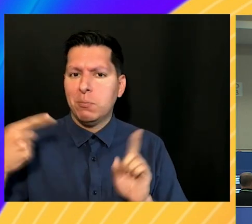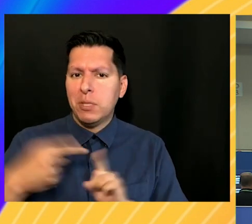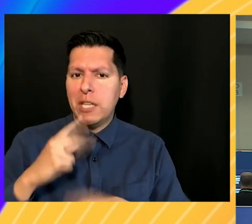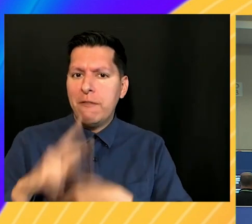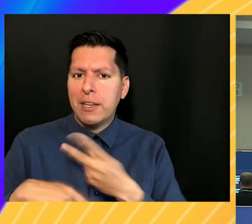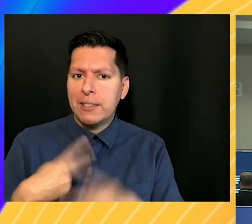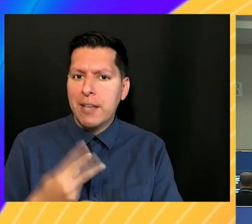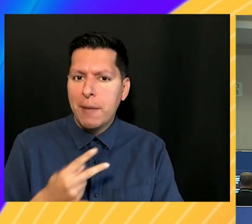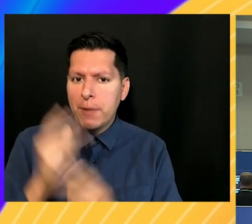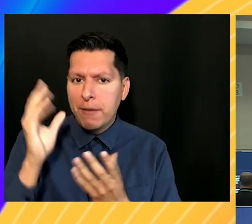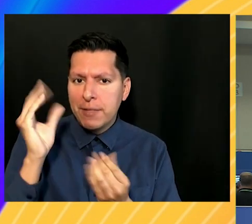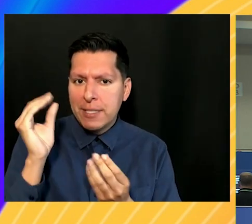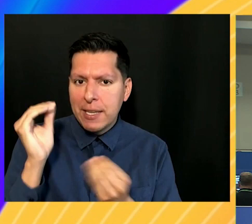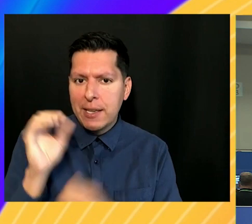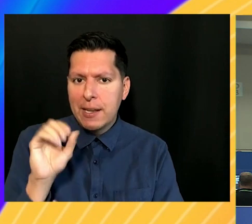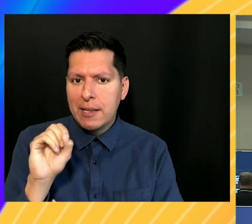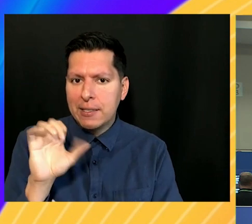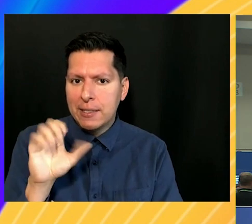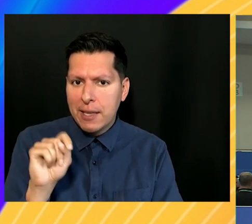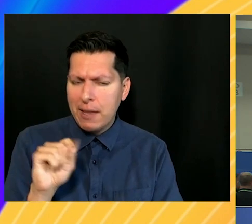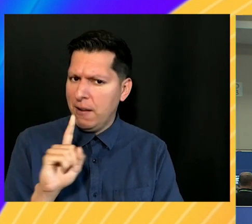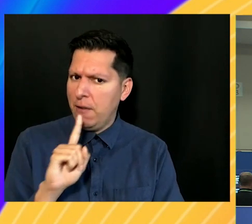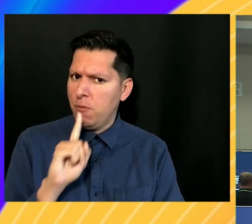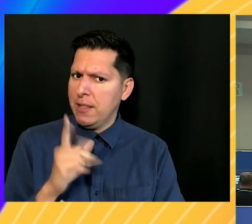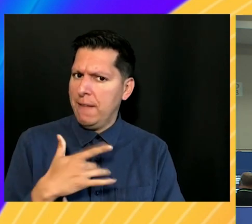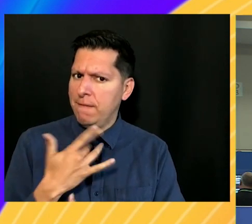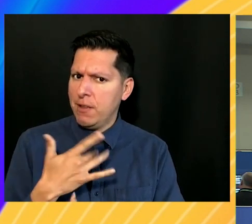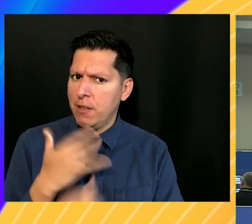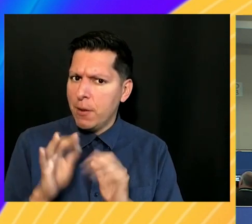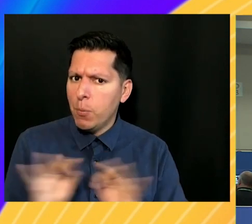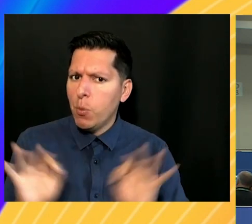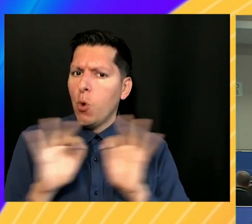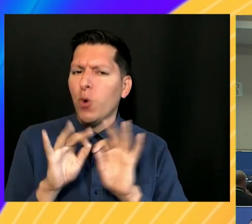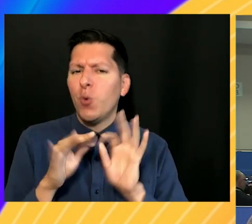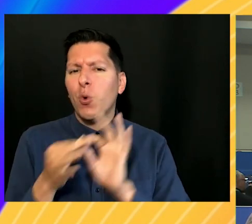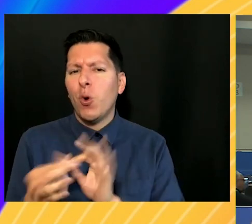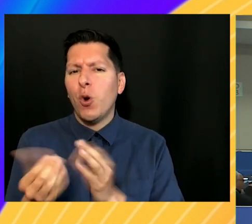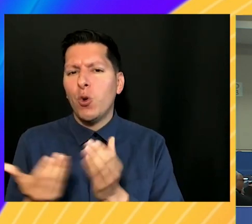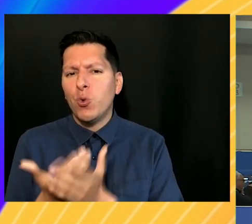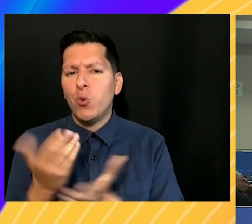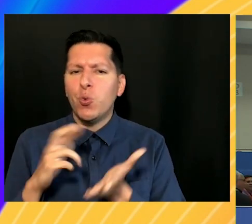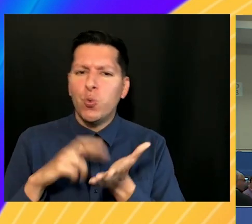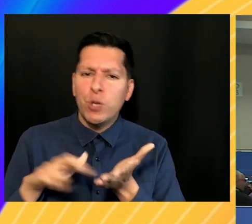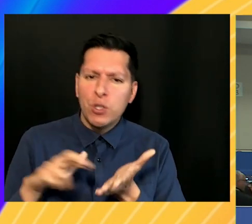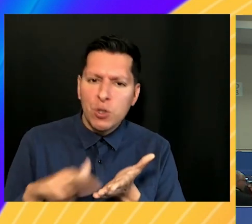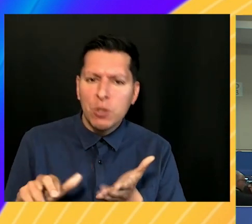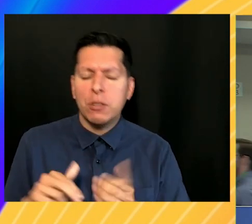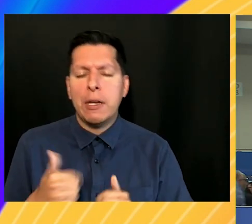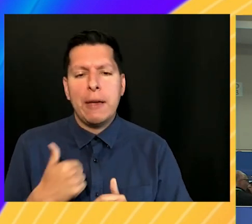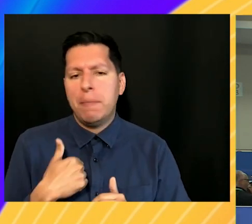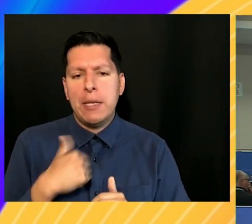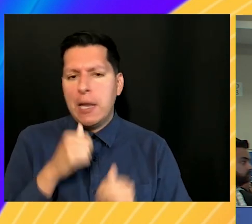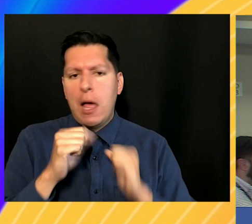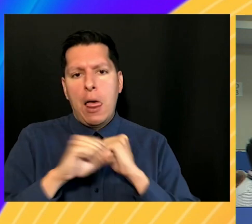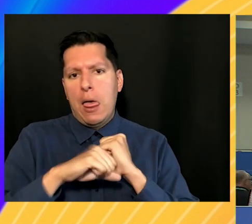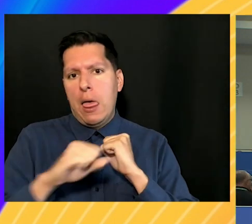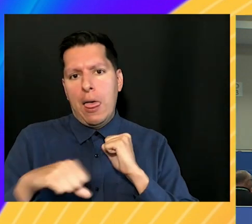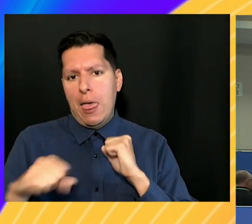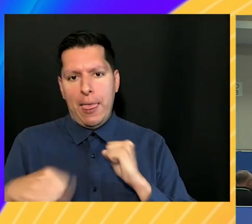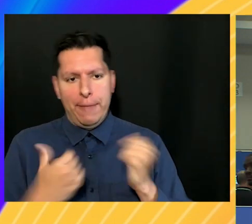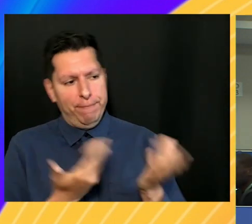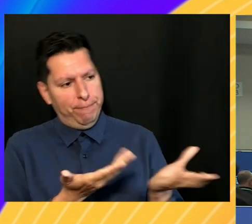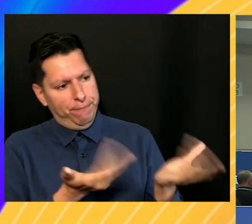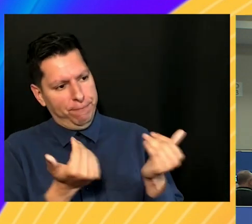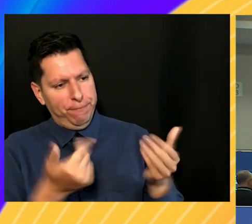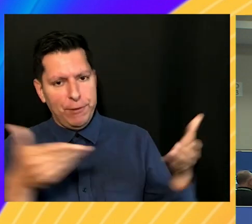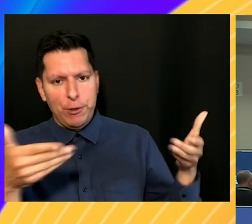which to me seems to be very important with new research use cases. And I'm not going to continue on. I'll let my friends introduce